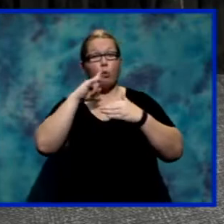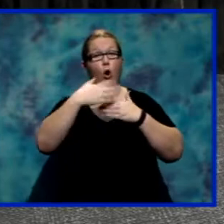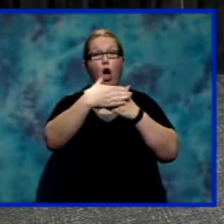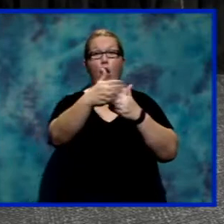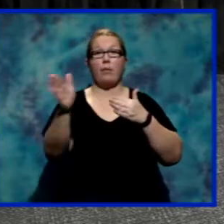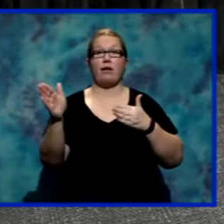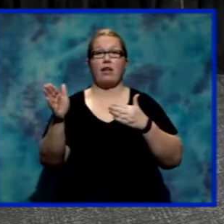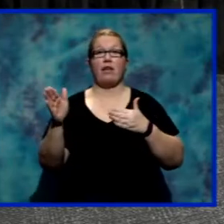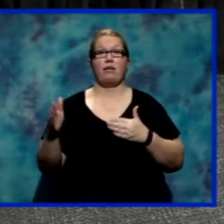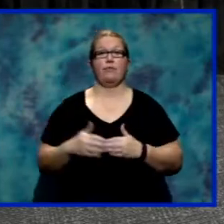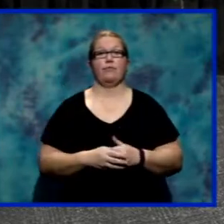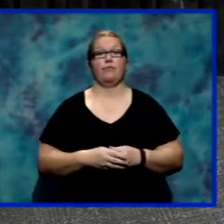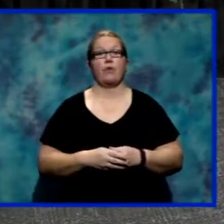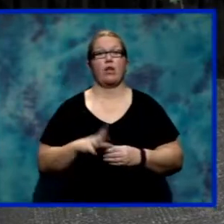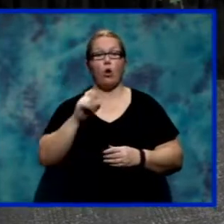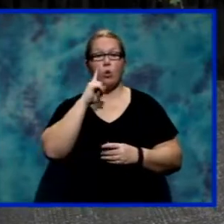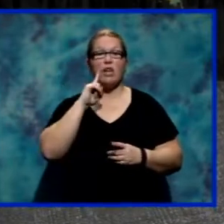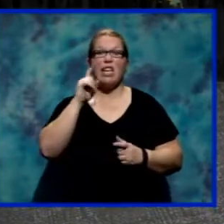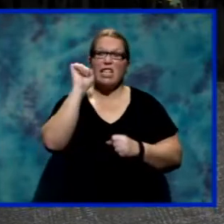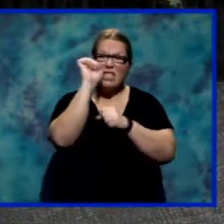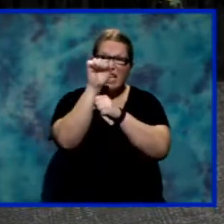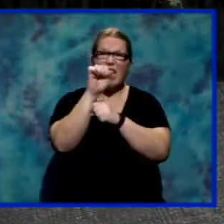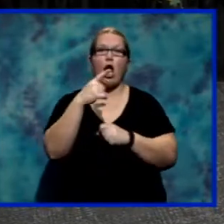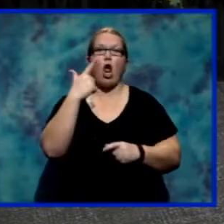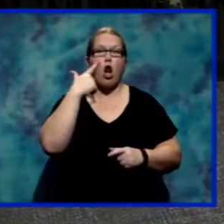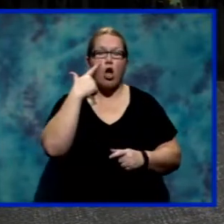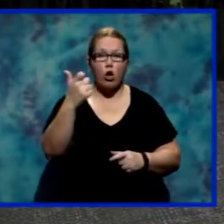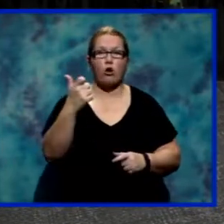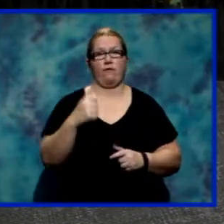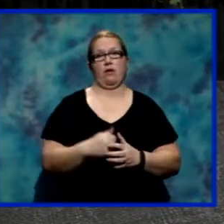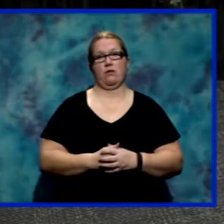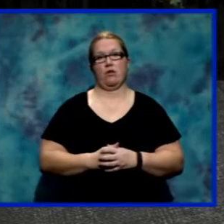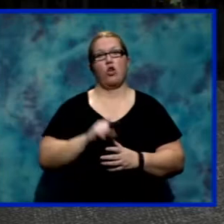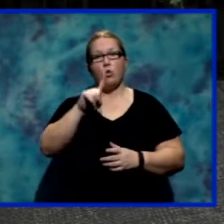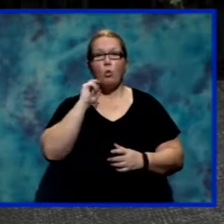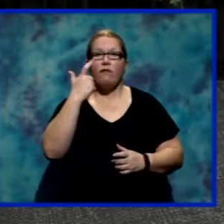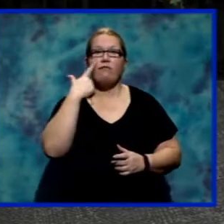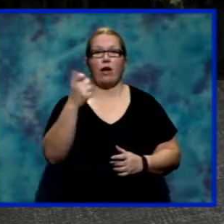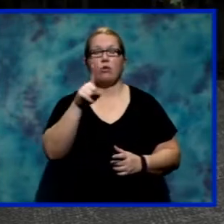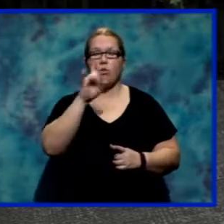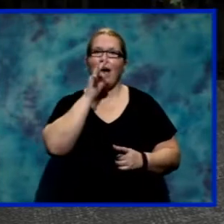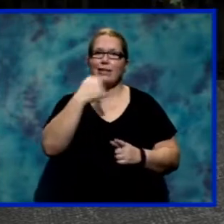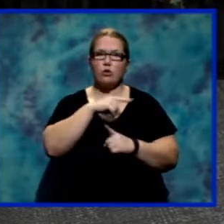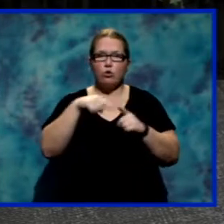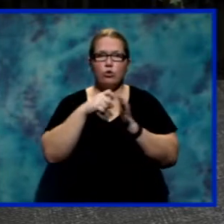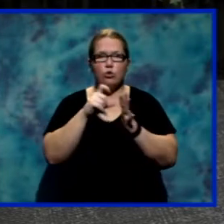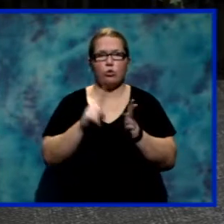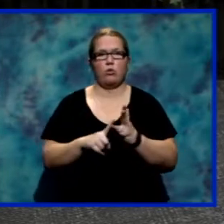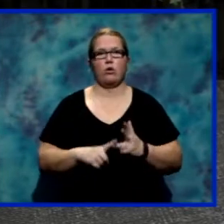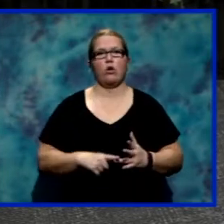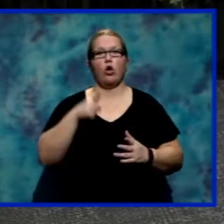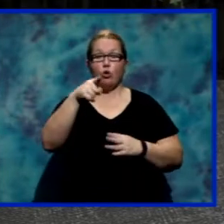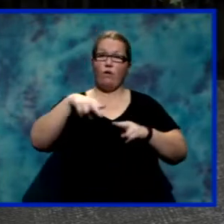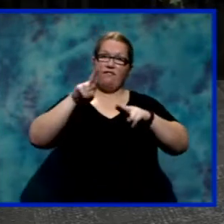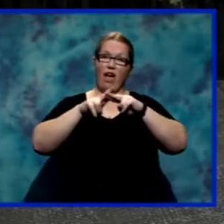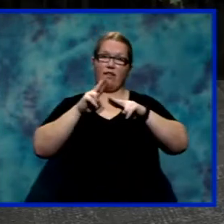gets to the heart of the matter. So he says, seek, knock, ask, you're going to find. That's all he's asking us to do. This is the heart of it. You